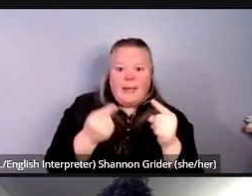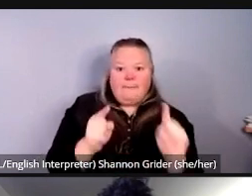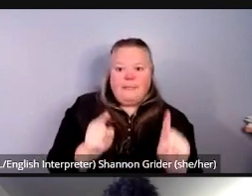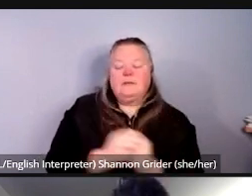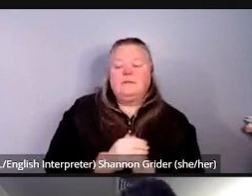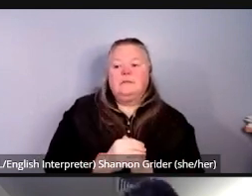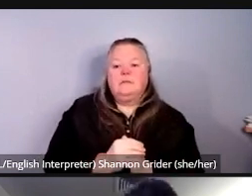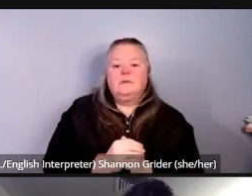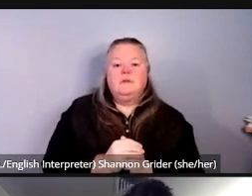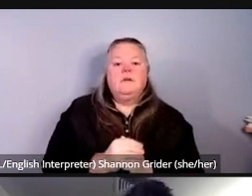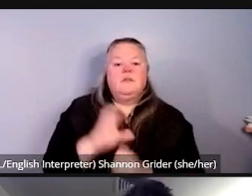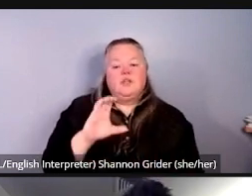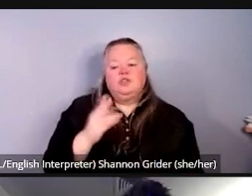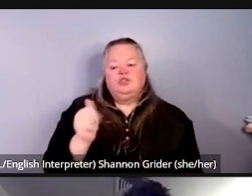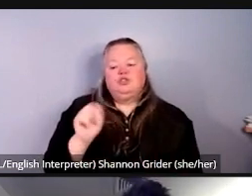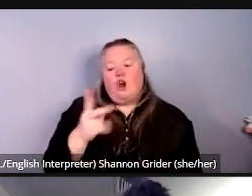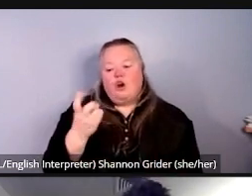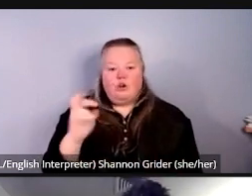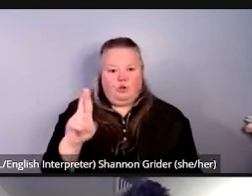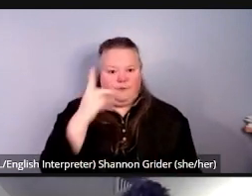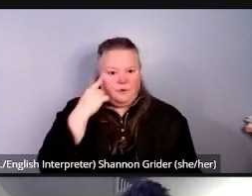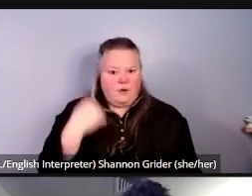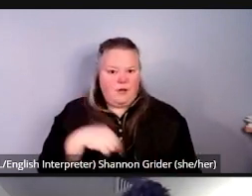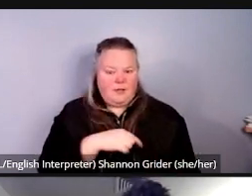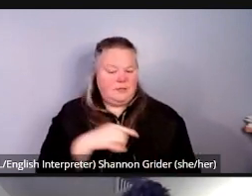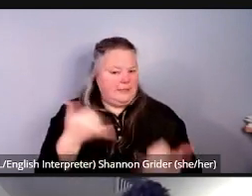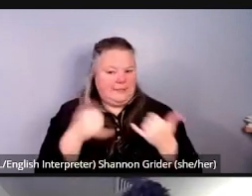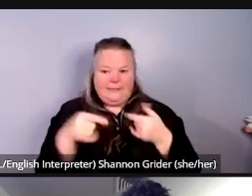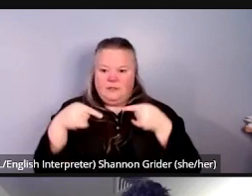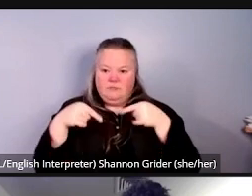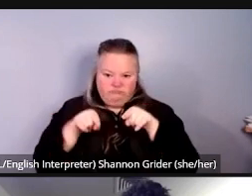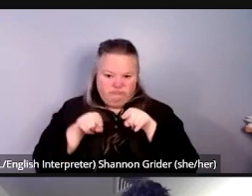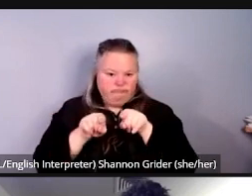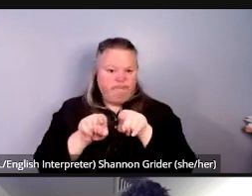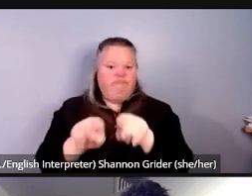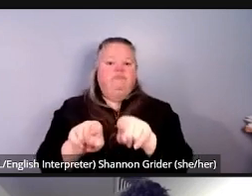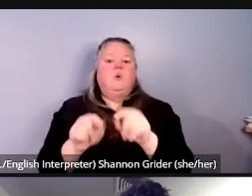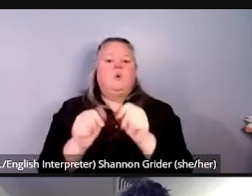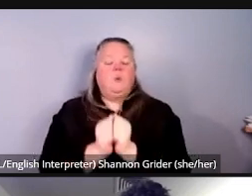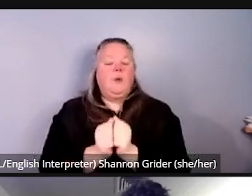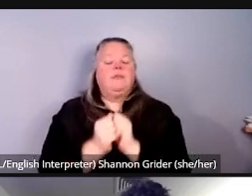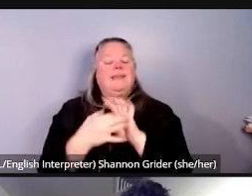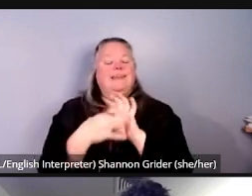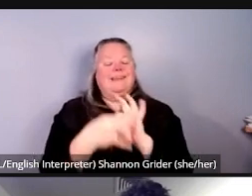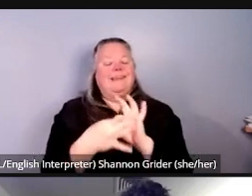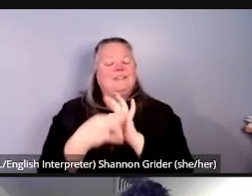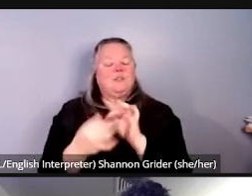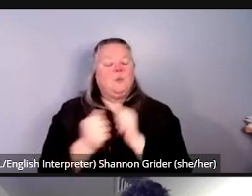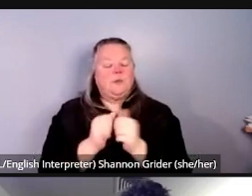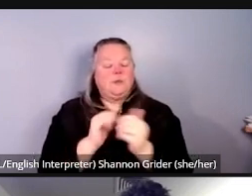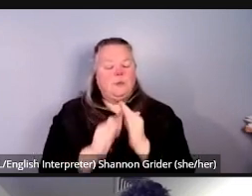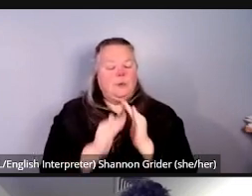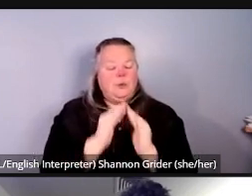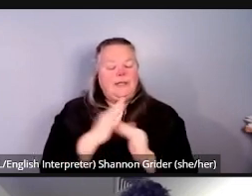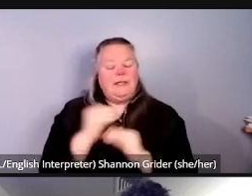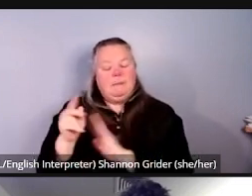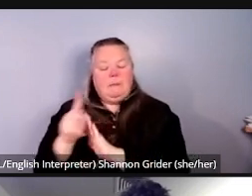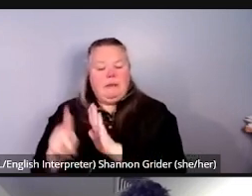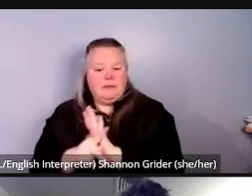of BNF is still aligned with the engaging with communities / policy